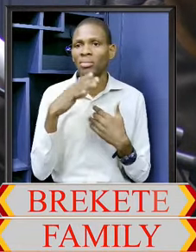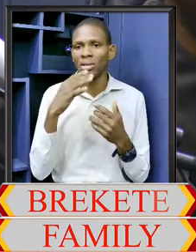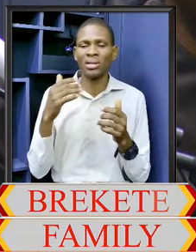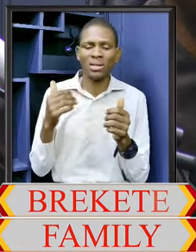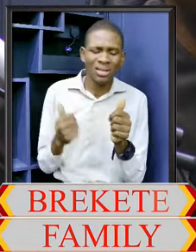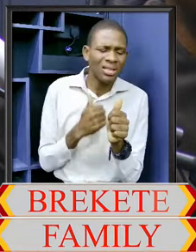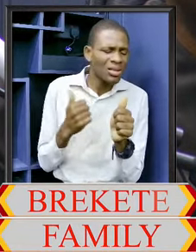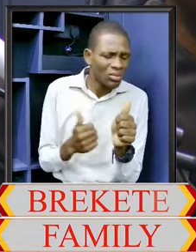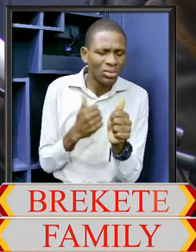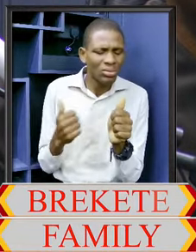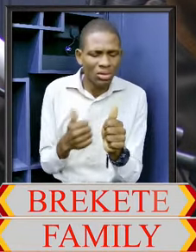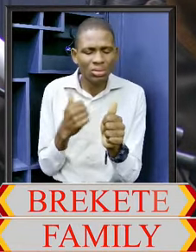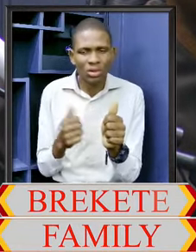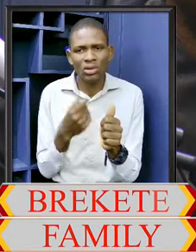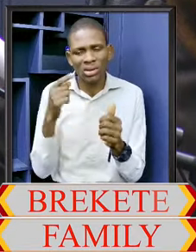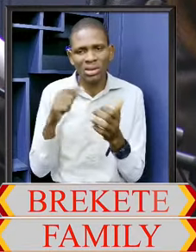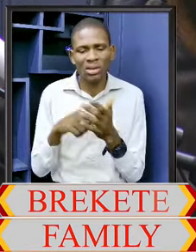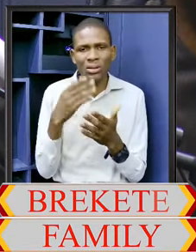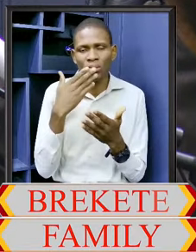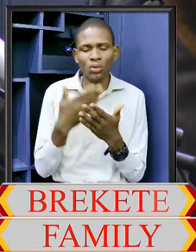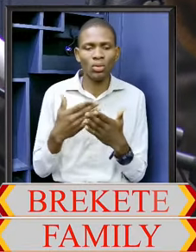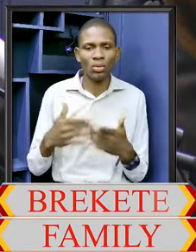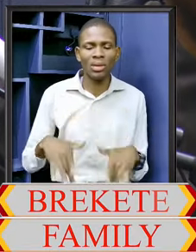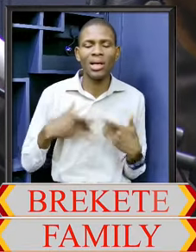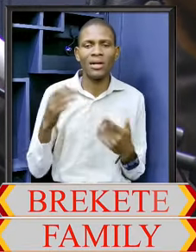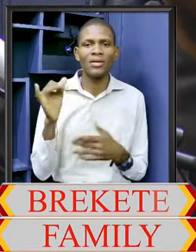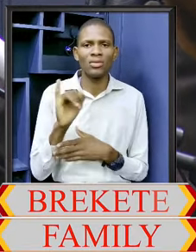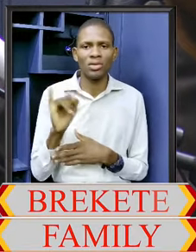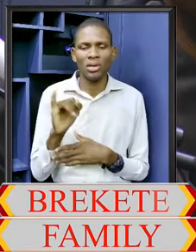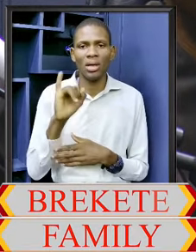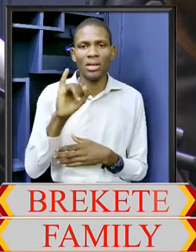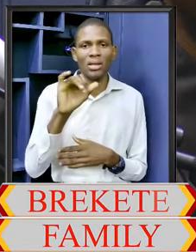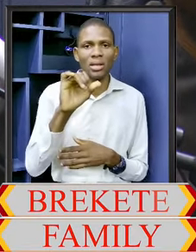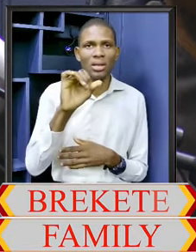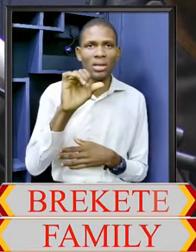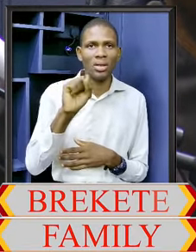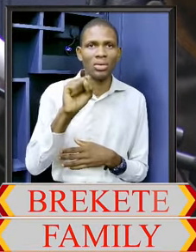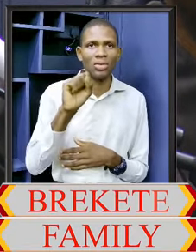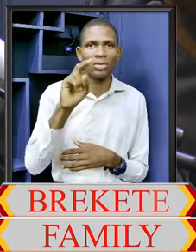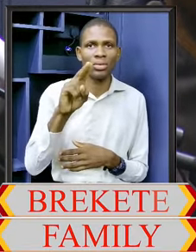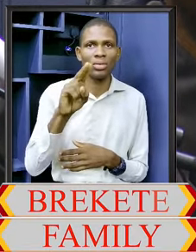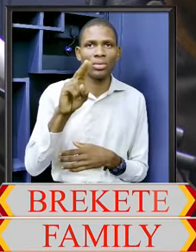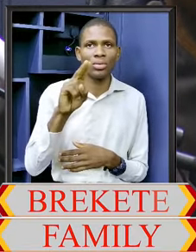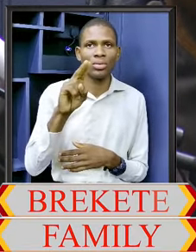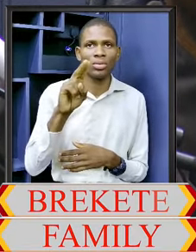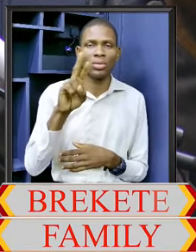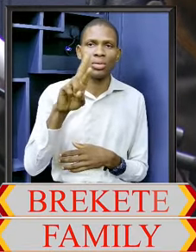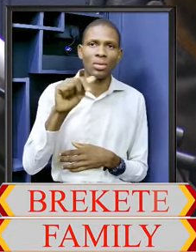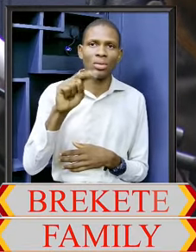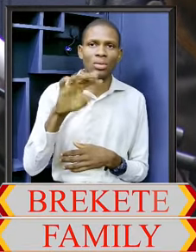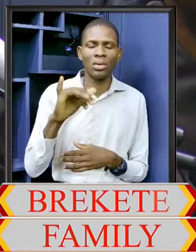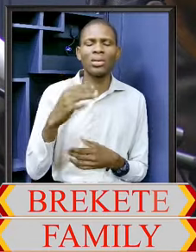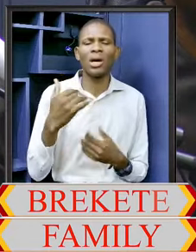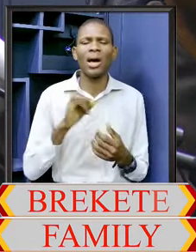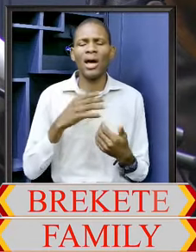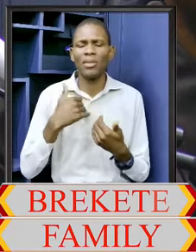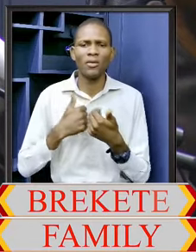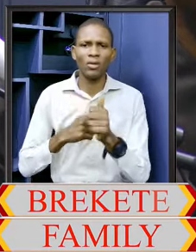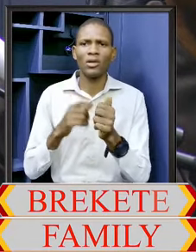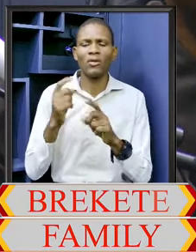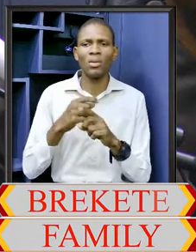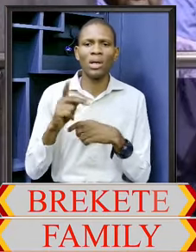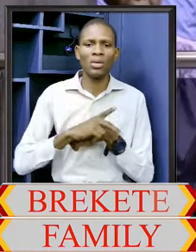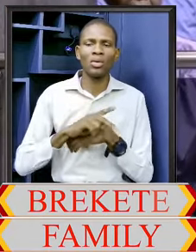this group life insurance. Yes, sir. Waiting be the story where then they tell on. Okay, I have been following from Kaduna State